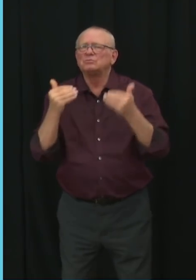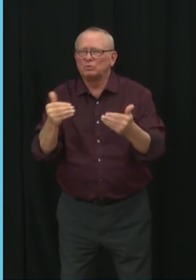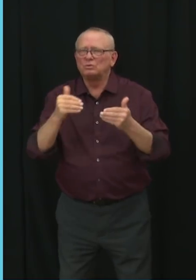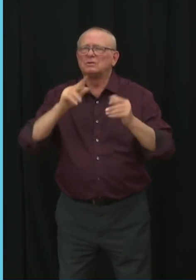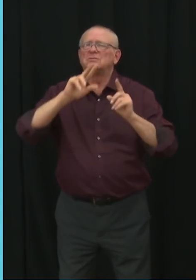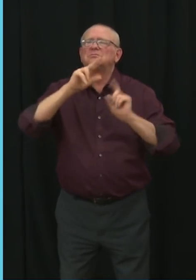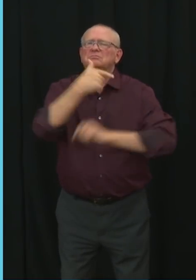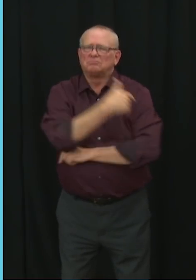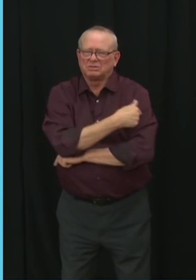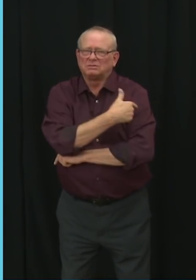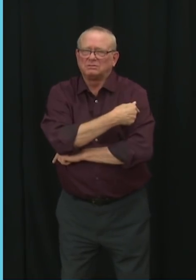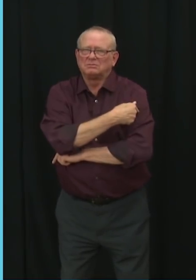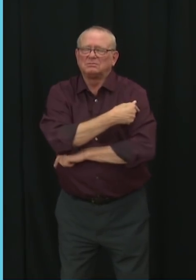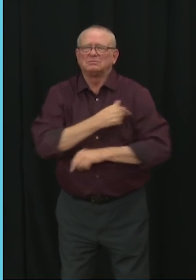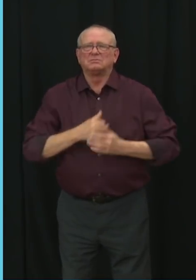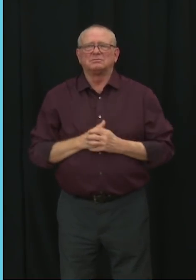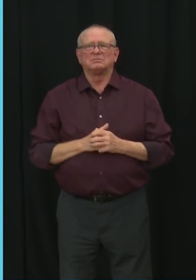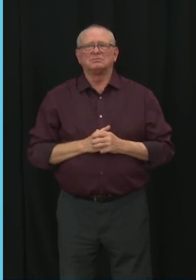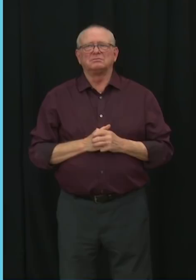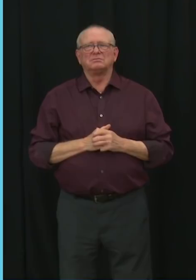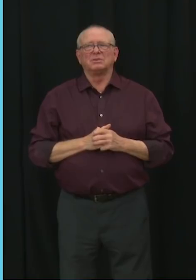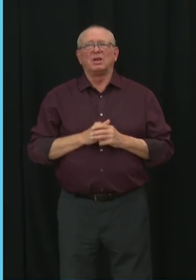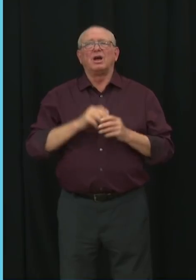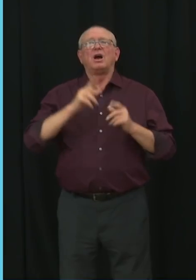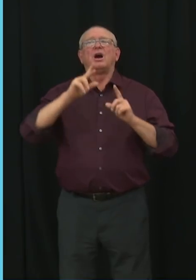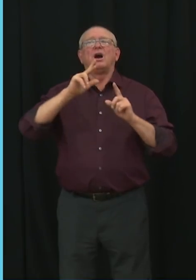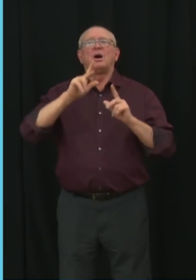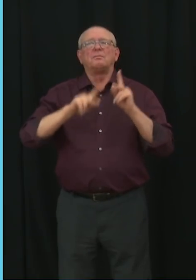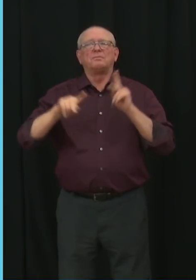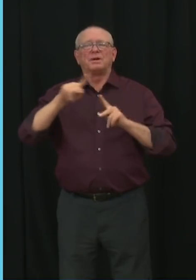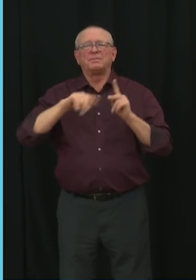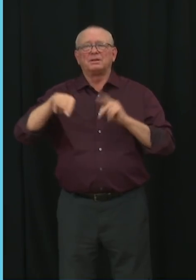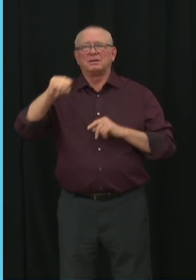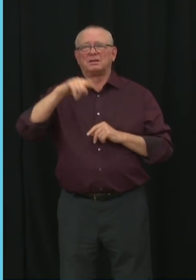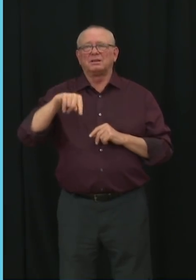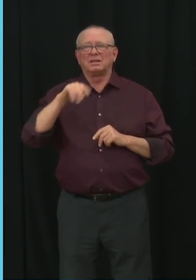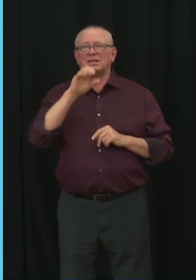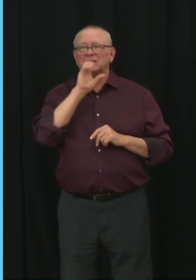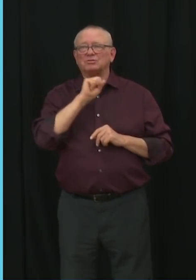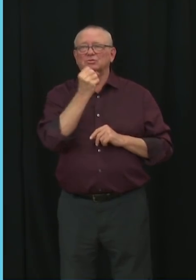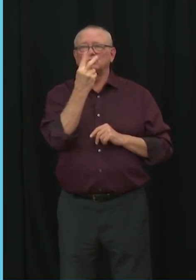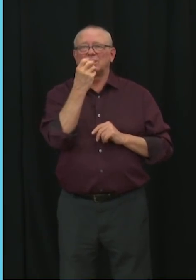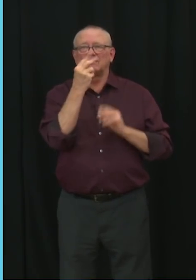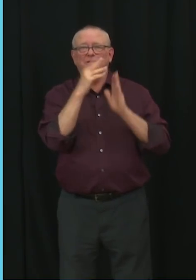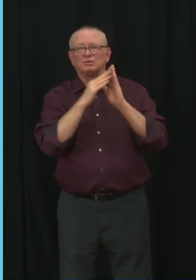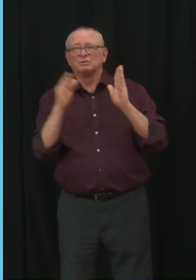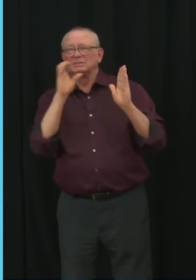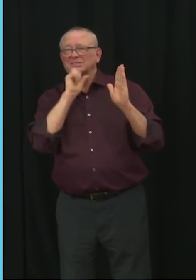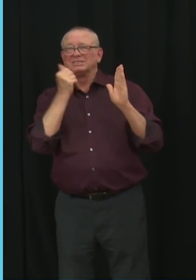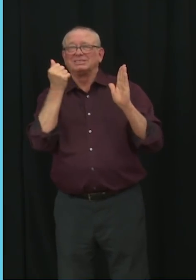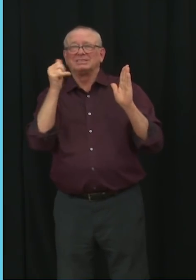12 to 17 who have underlying health conditions or are First Nations, Métis, or Inuit. As